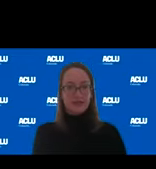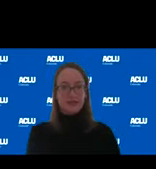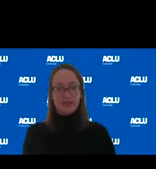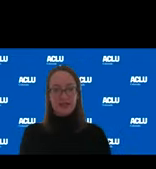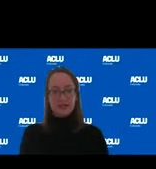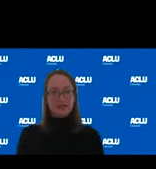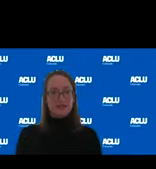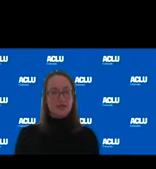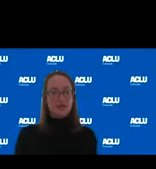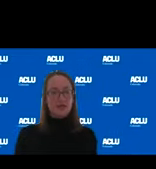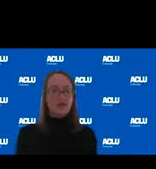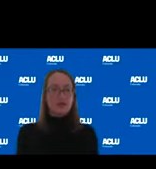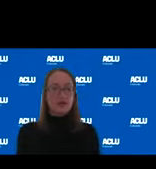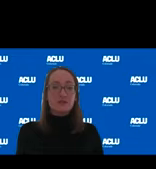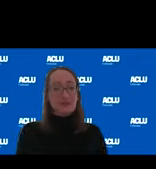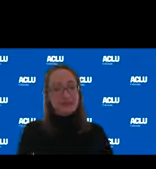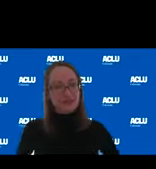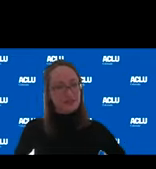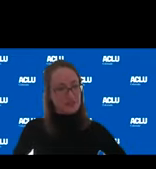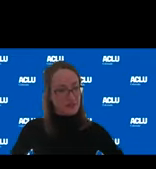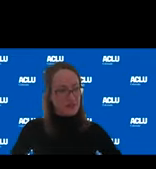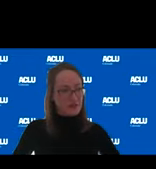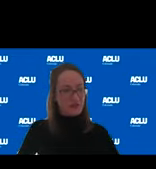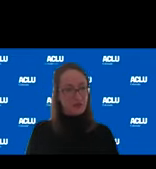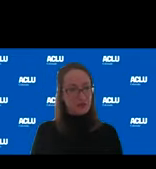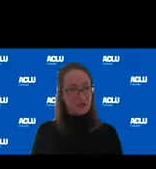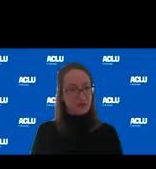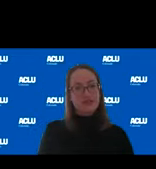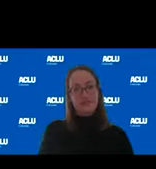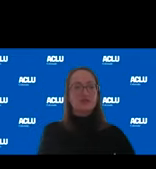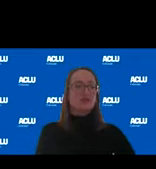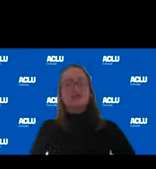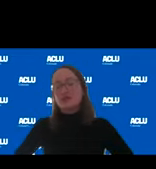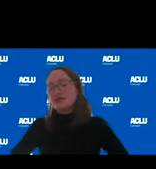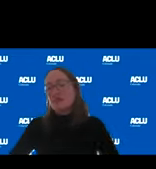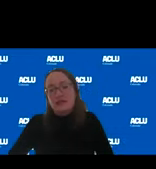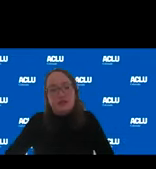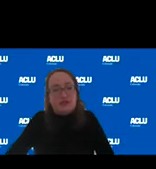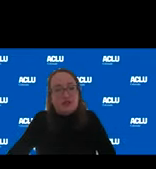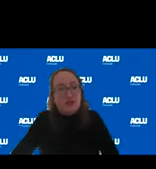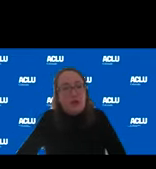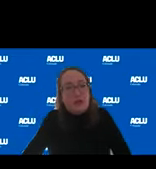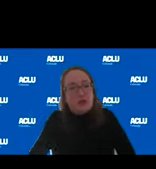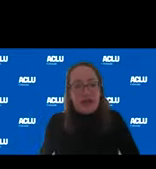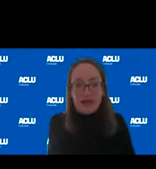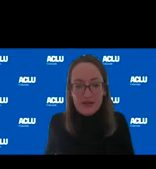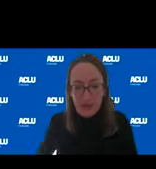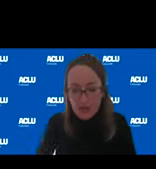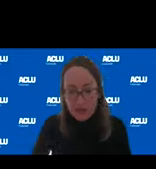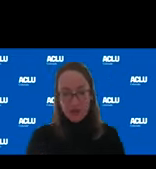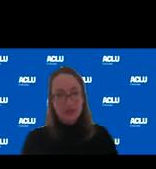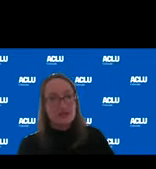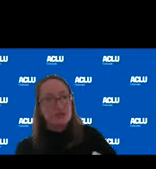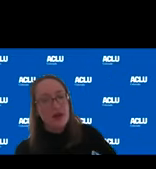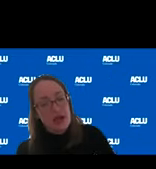to the faces I cannot see, but I know from the RSVP list that there's a lot of familiar folks and new folks, which is the best combination. So welcome back and